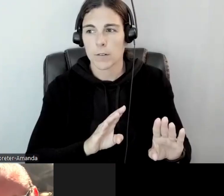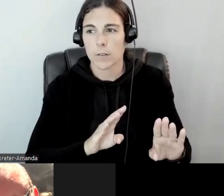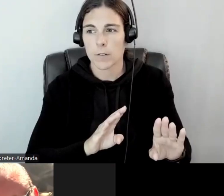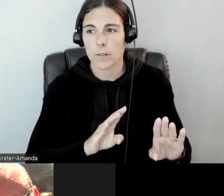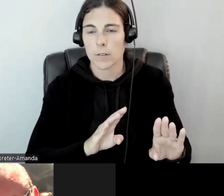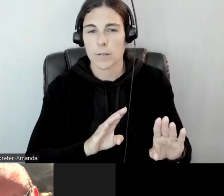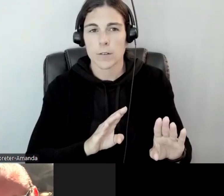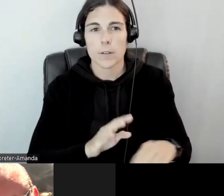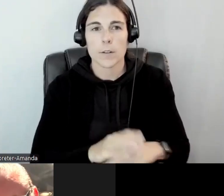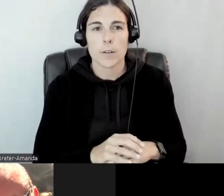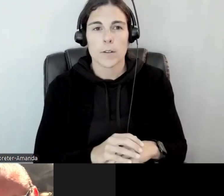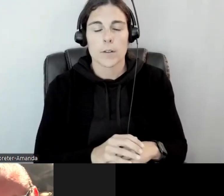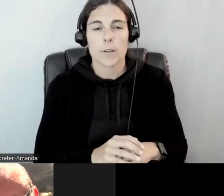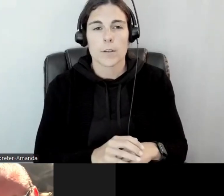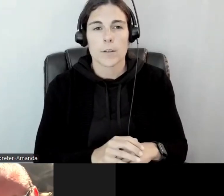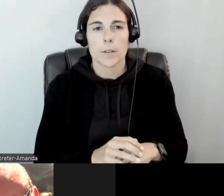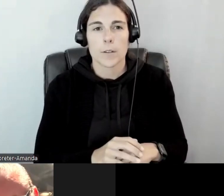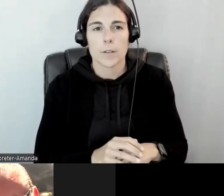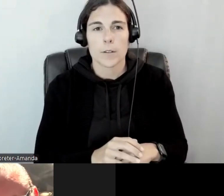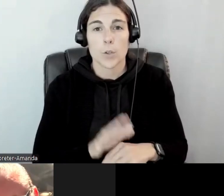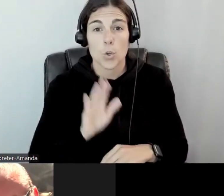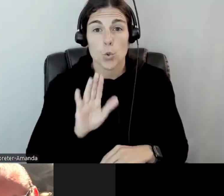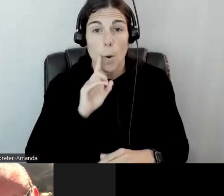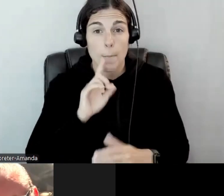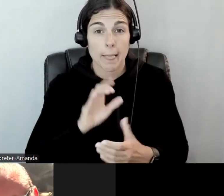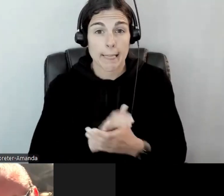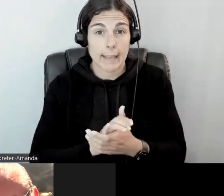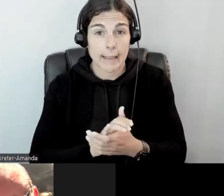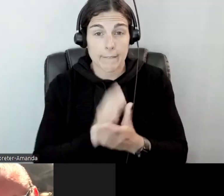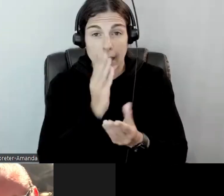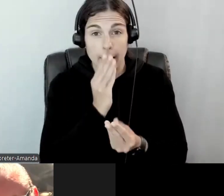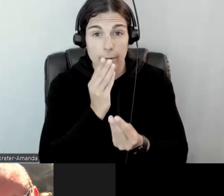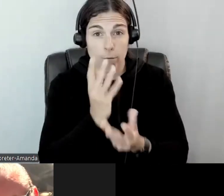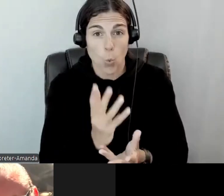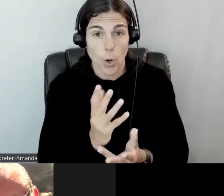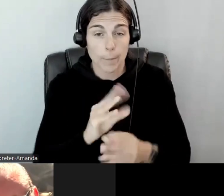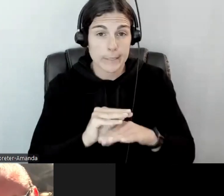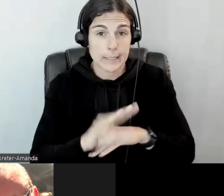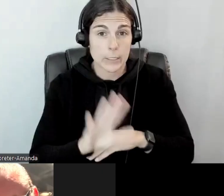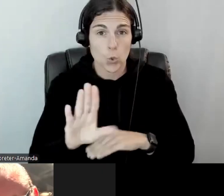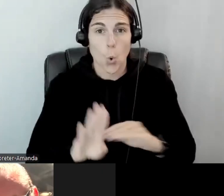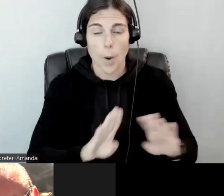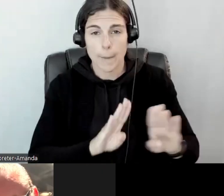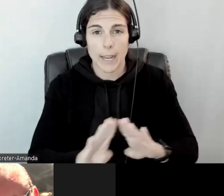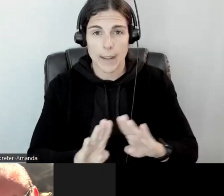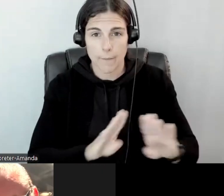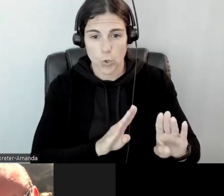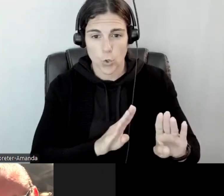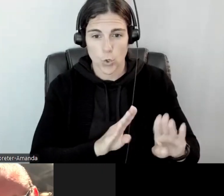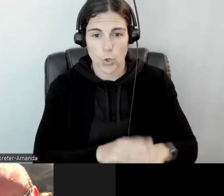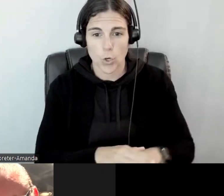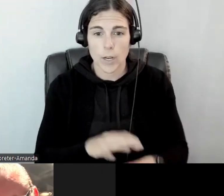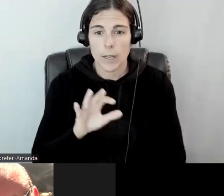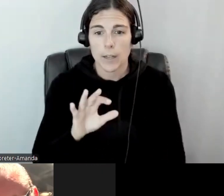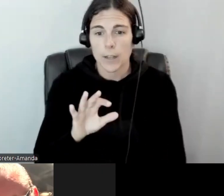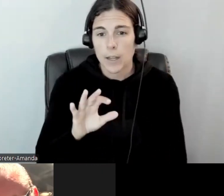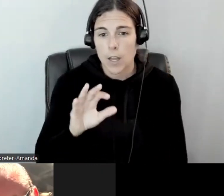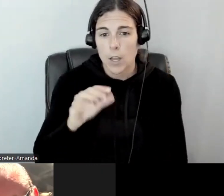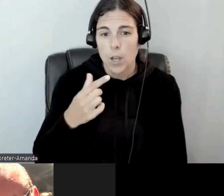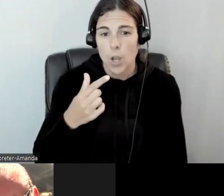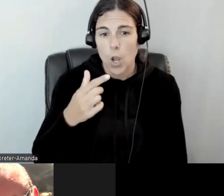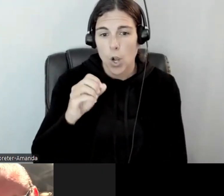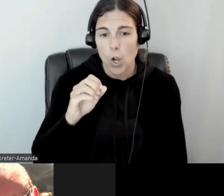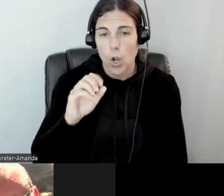distinguishing it somewhat from belief, or we say that your belief informs your behavior. And Felix Adler said that he spelled God with 2